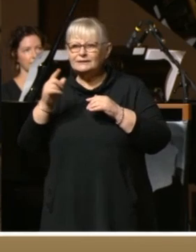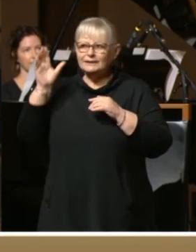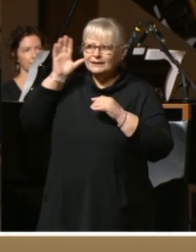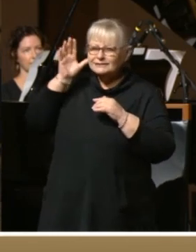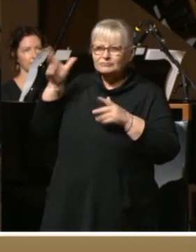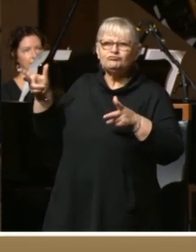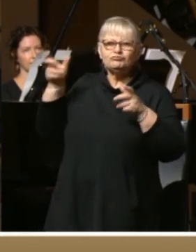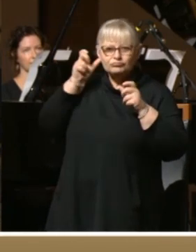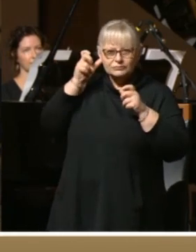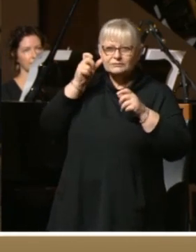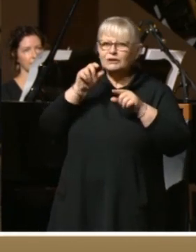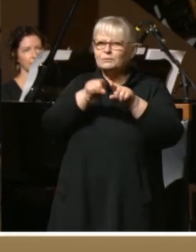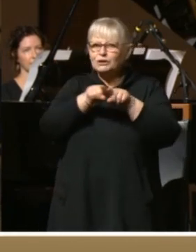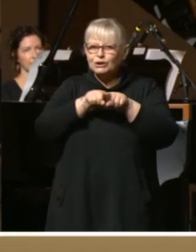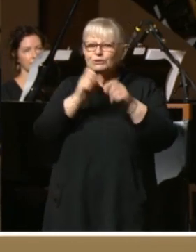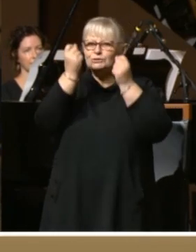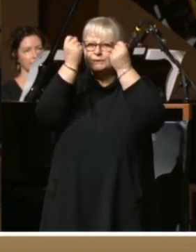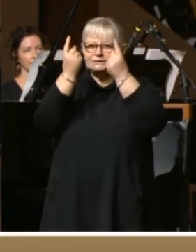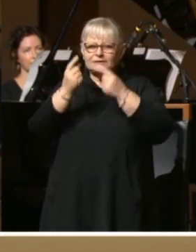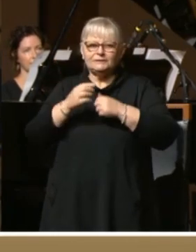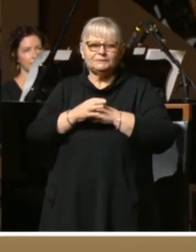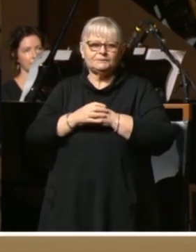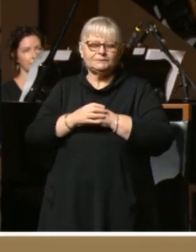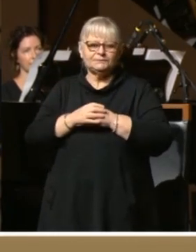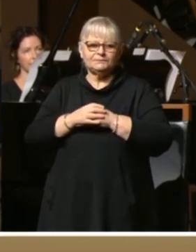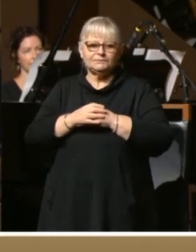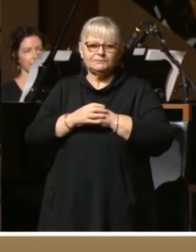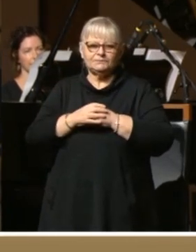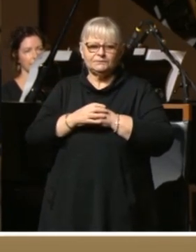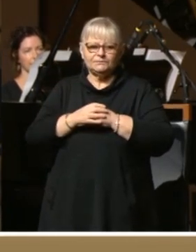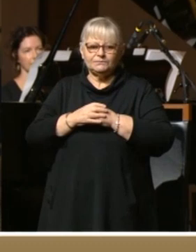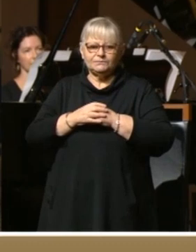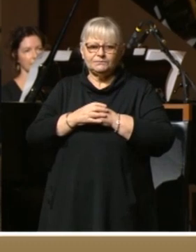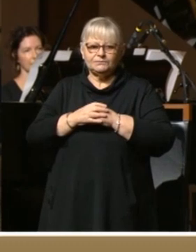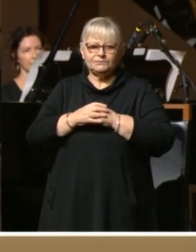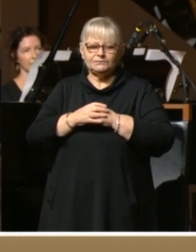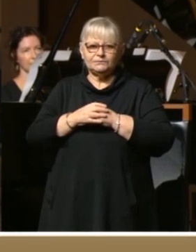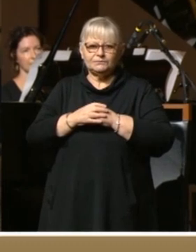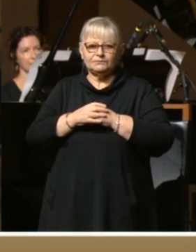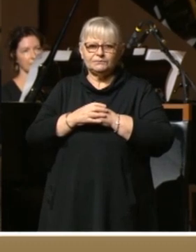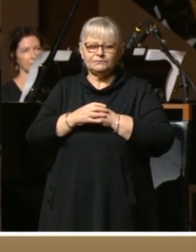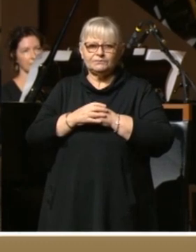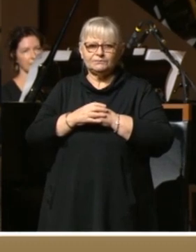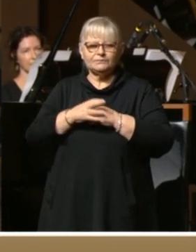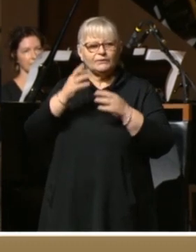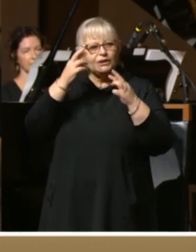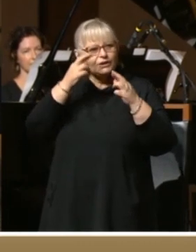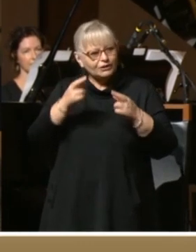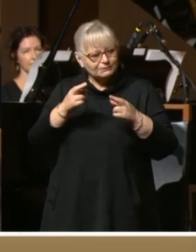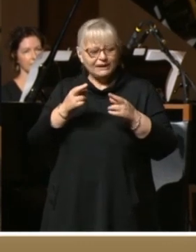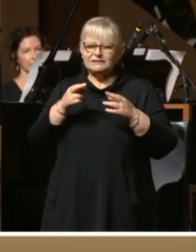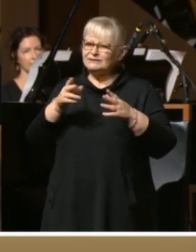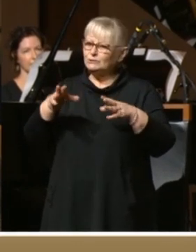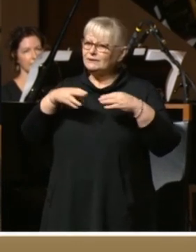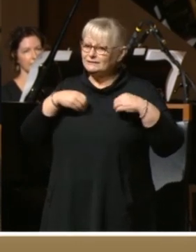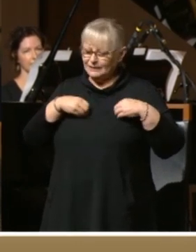to understand. Injamara Widambira, Marandul Gubu, Gira Gubu, Yandul Gubu. Respect is taking responsibility